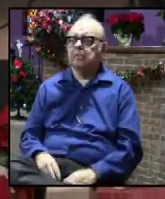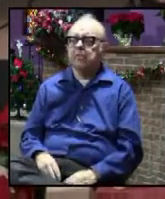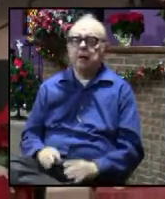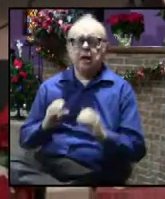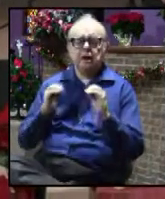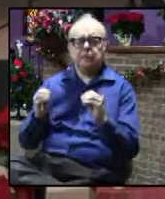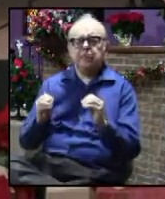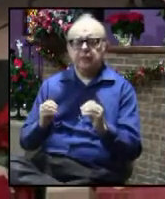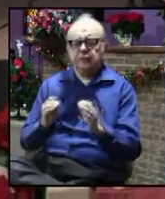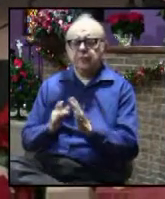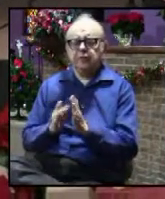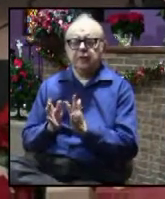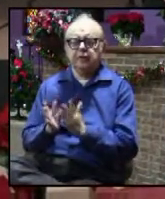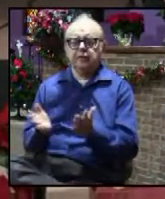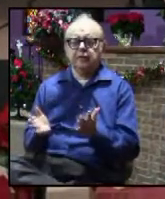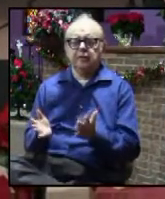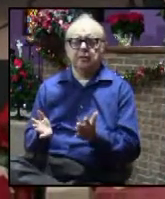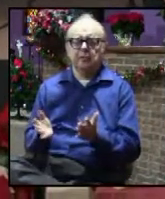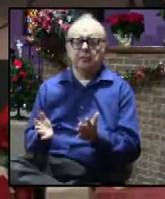Teach him